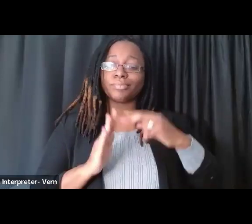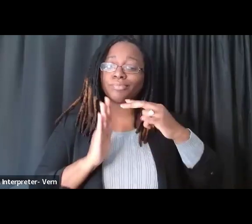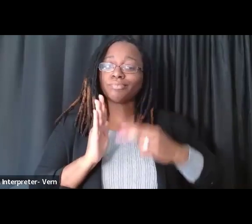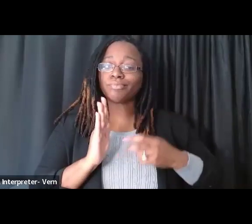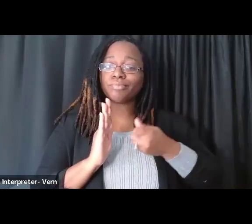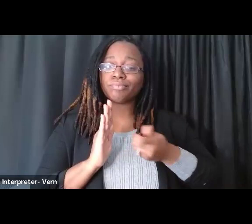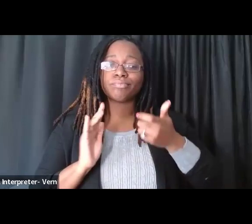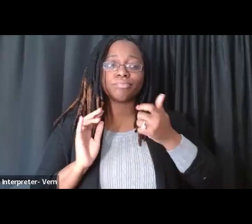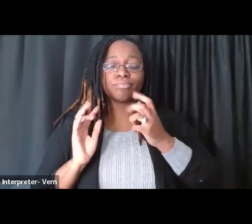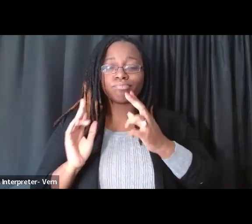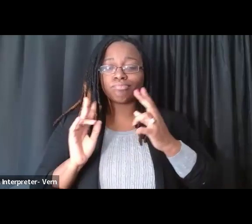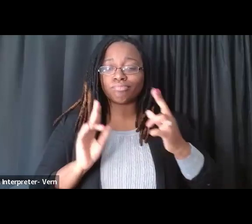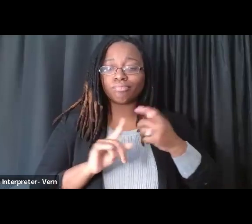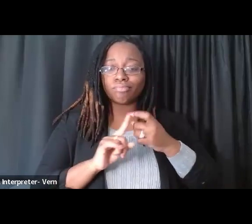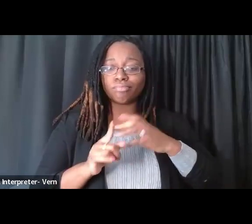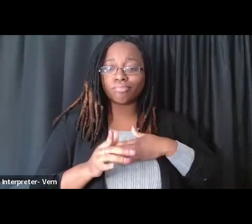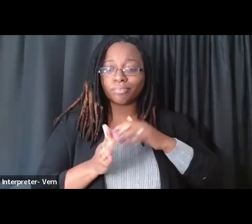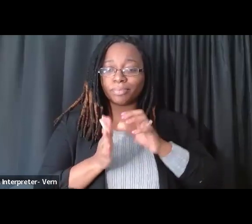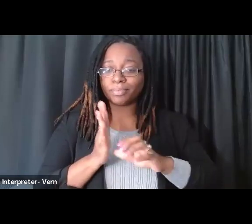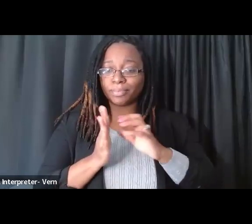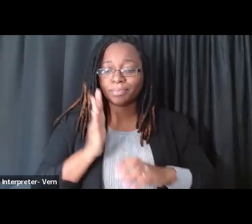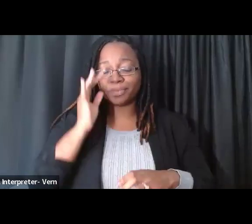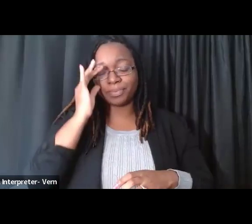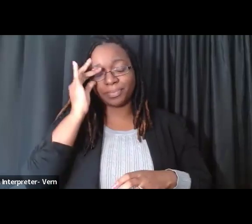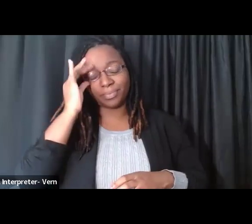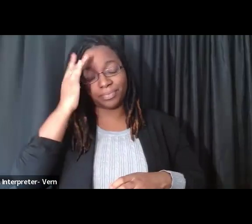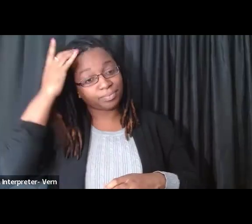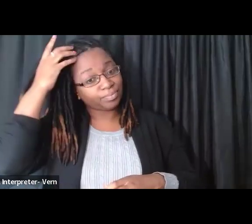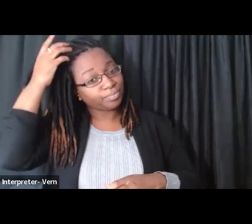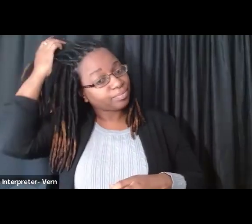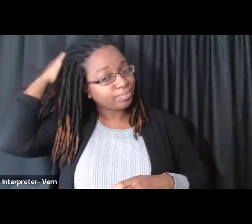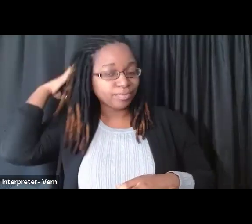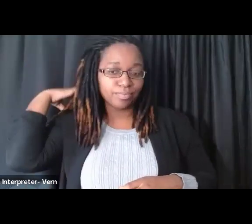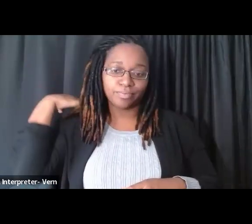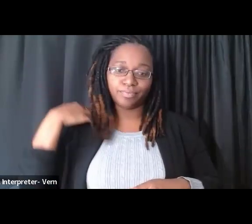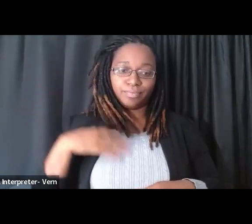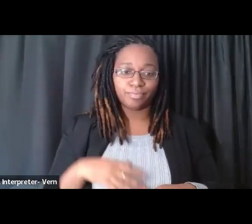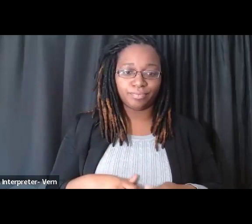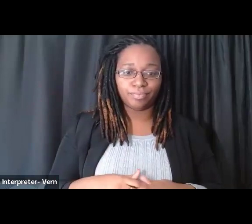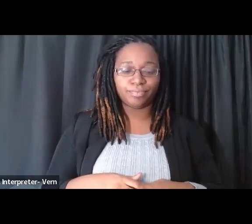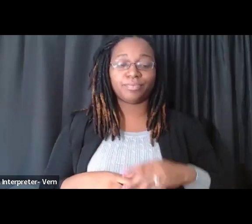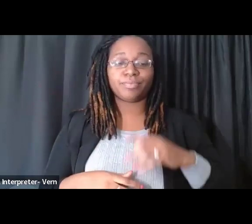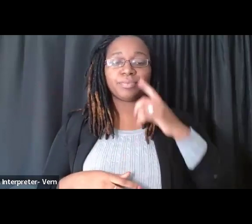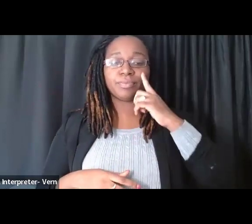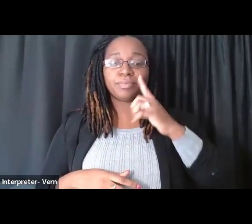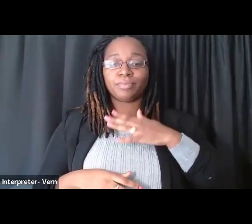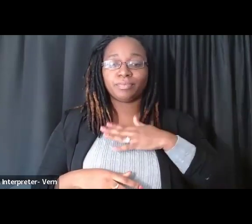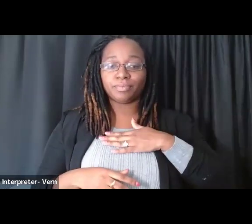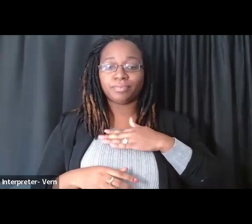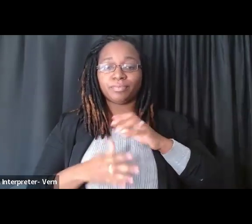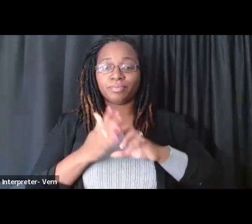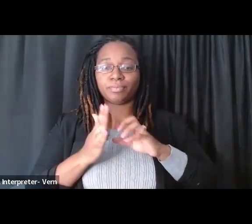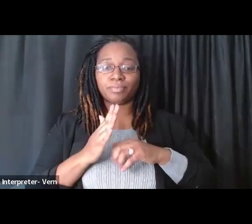excerpts from my chapter. Sorry, I have something going off. From my chapter, You Can't